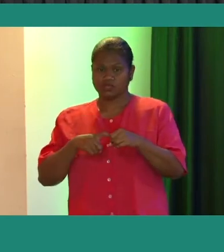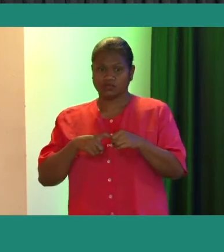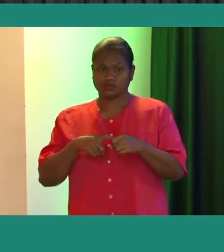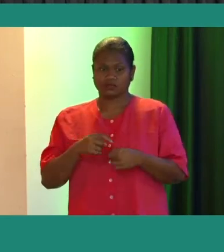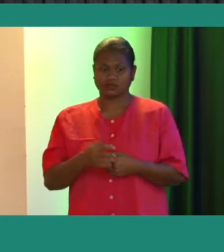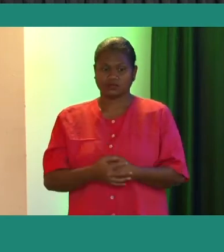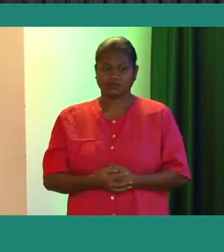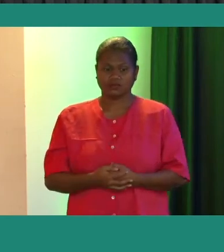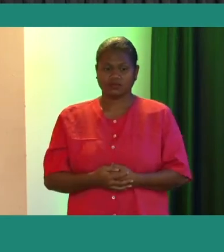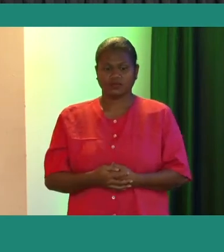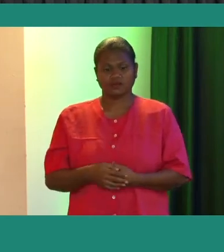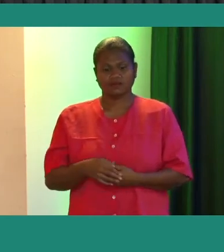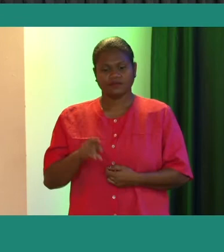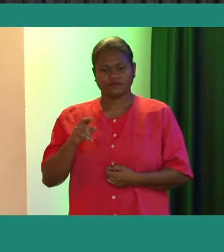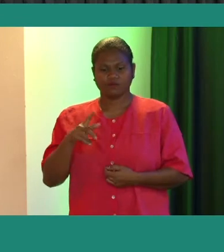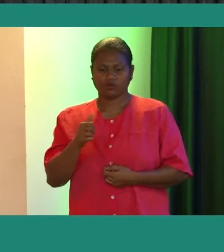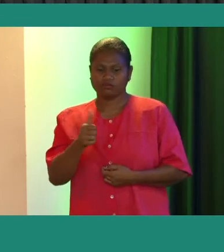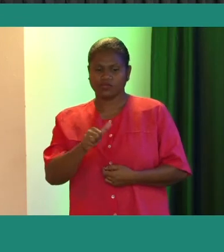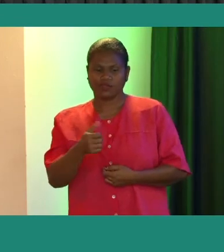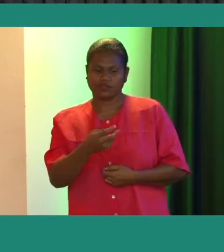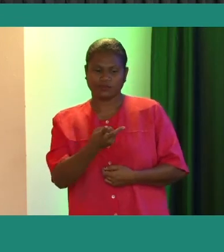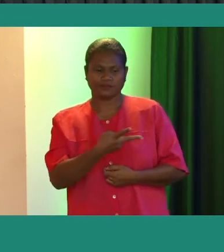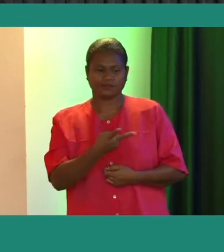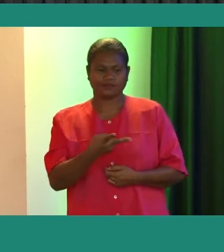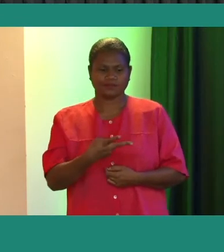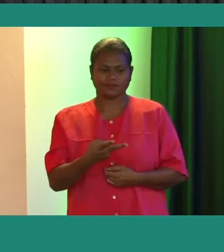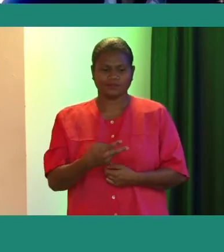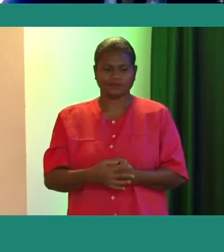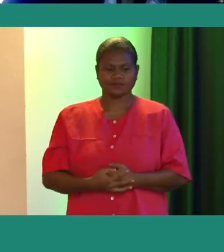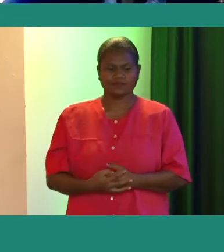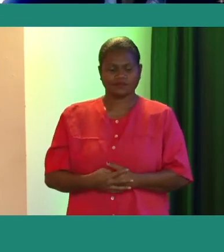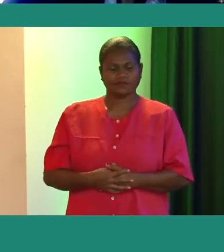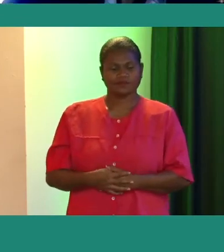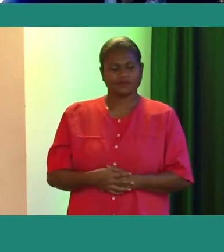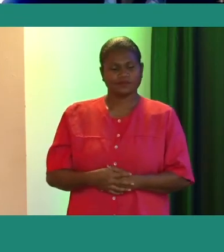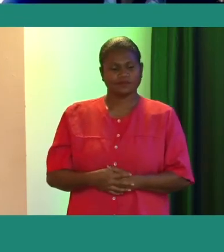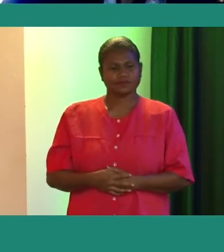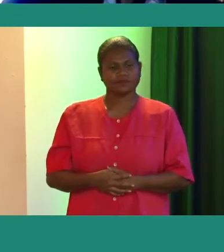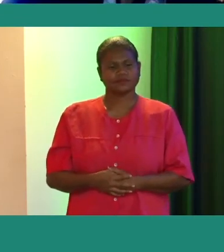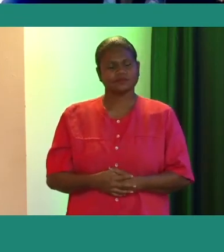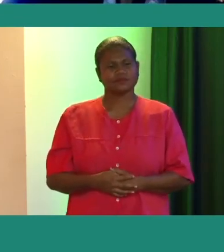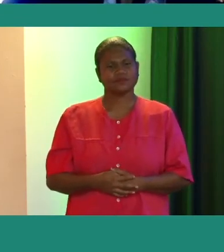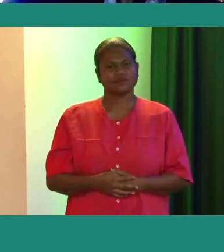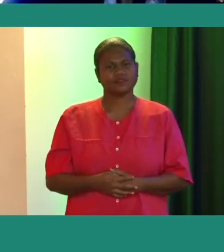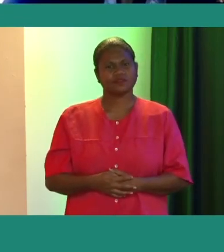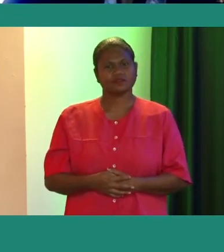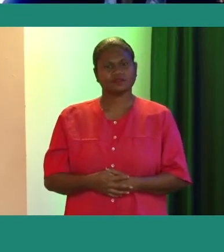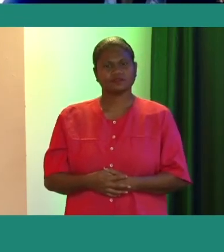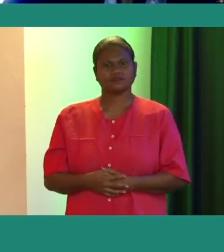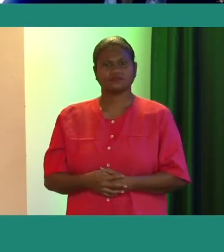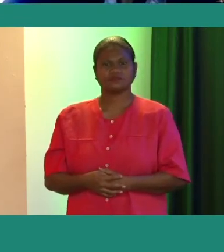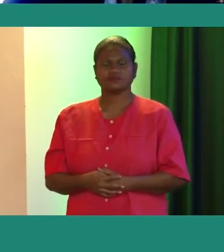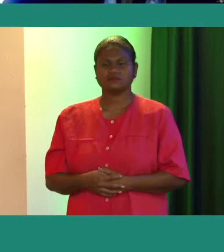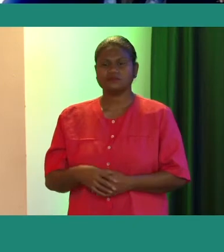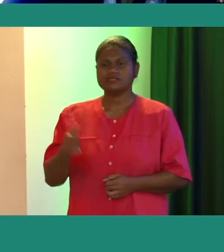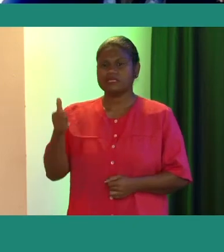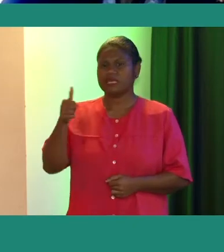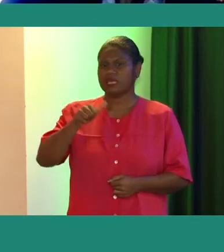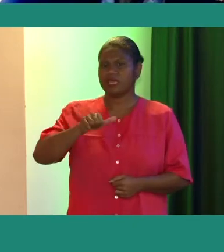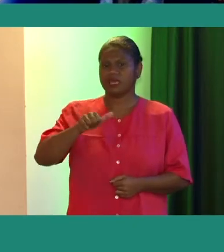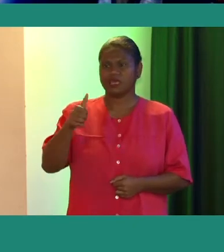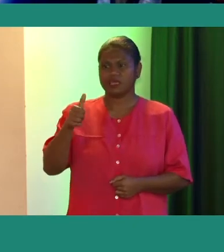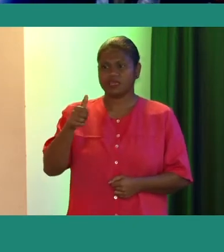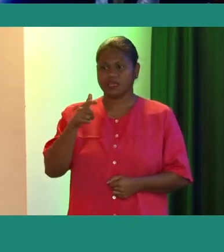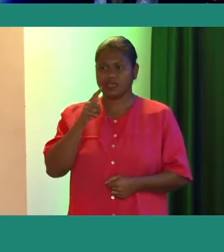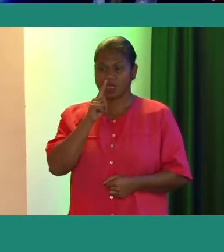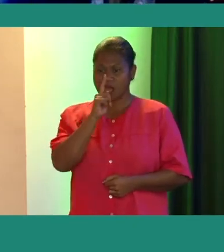directed to anyone in? It's a general question. Okay, so are there any counseling services being